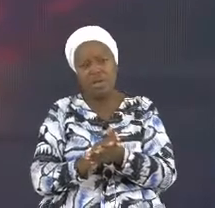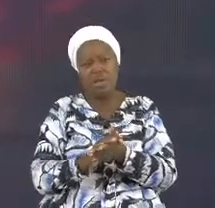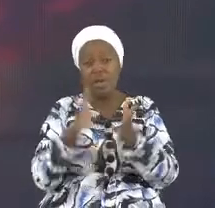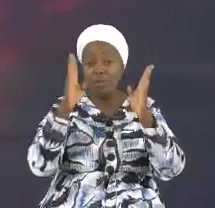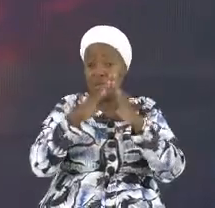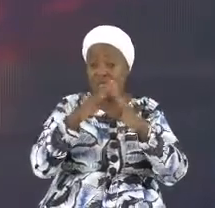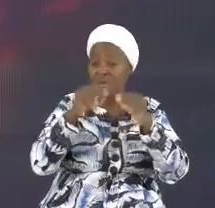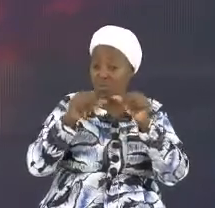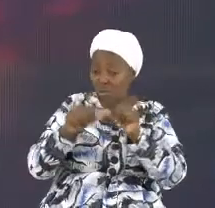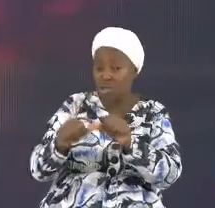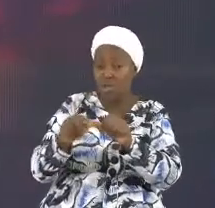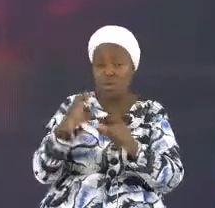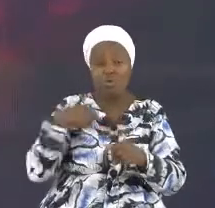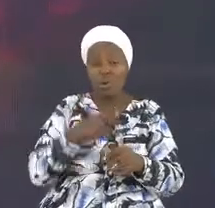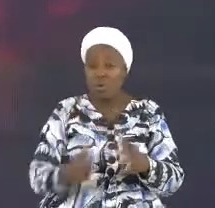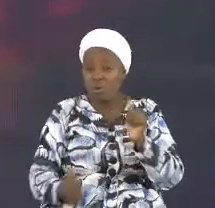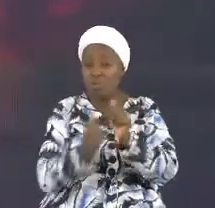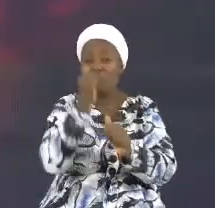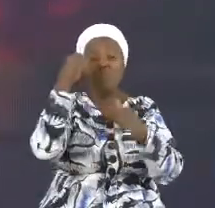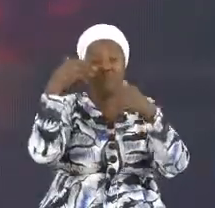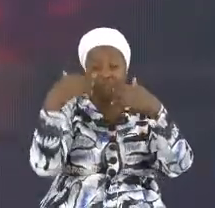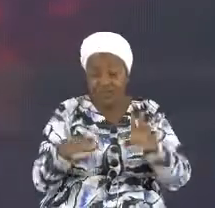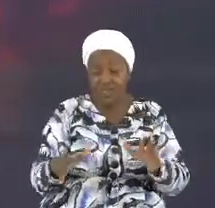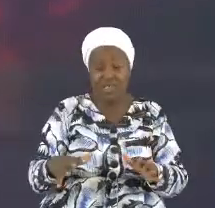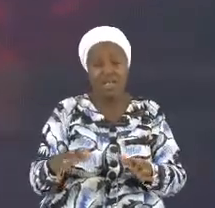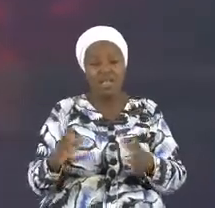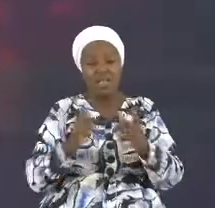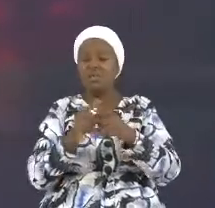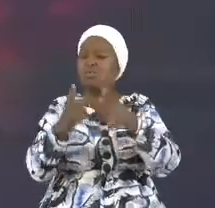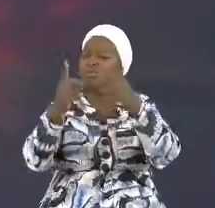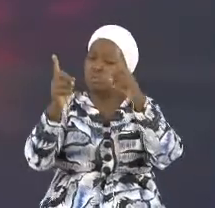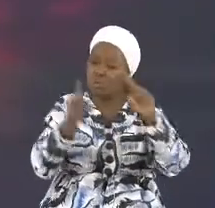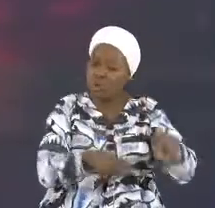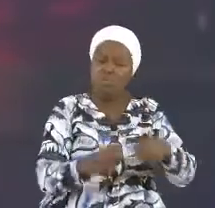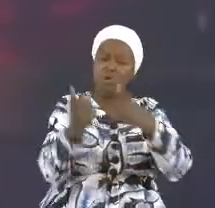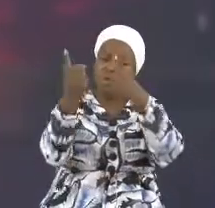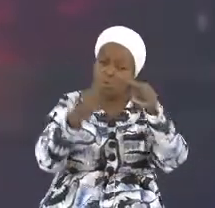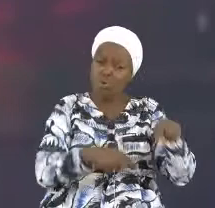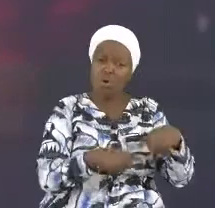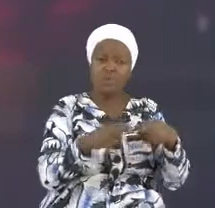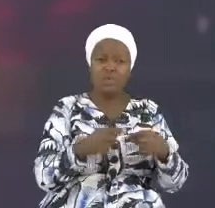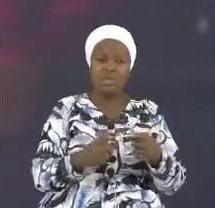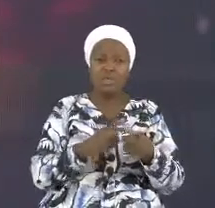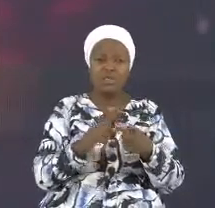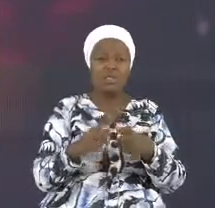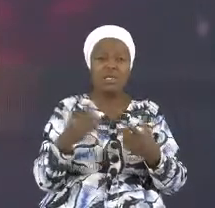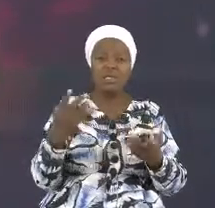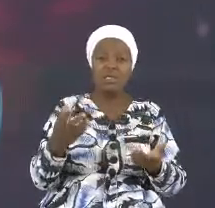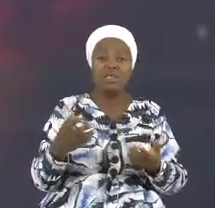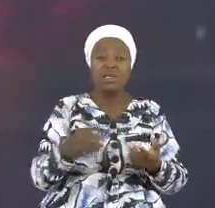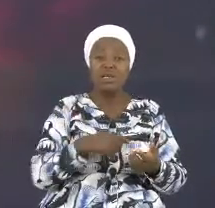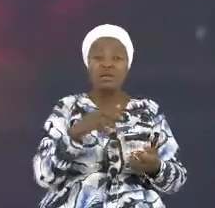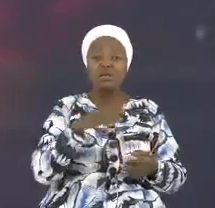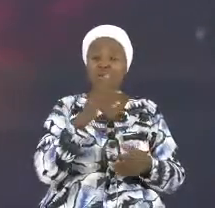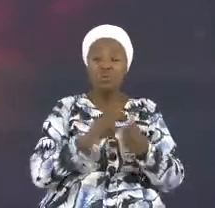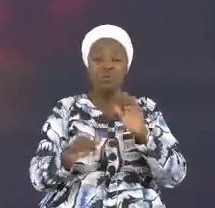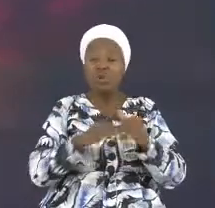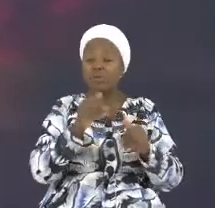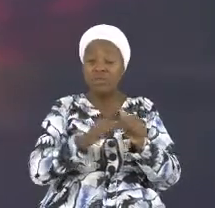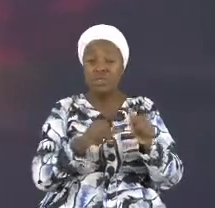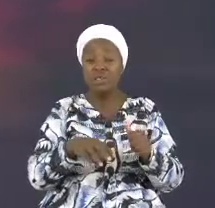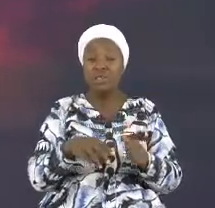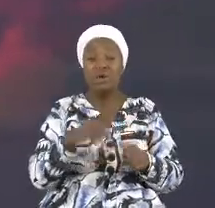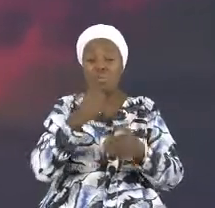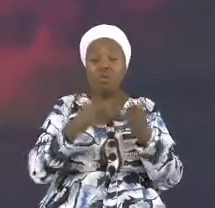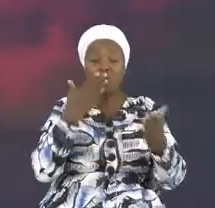almost ending. Come. And she did everything a good wife could do to persuade him. So on